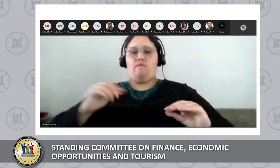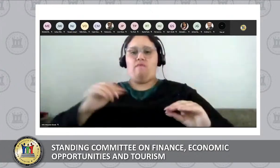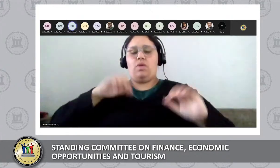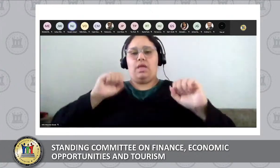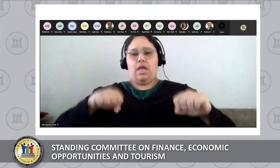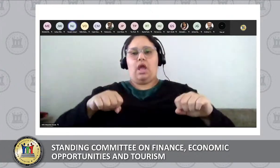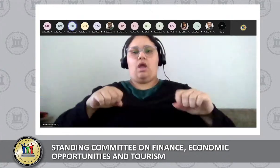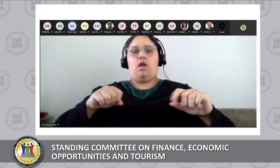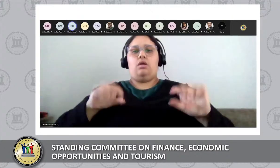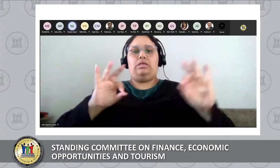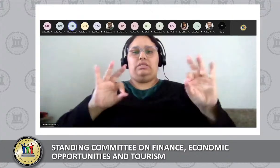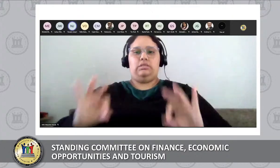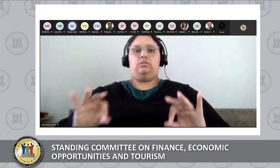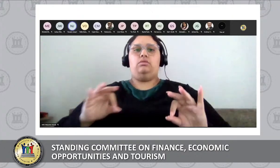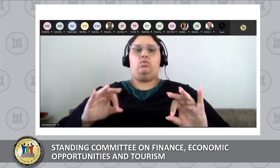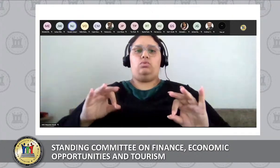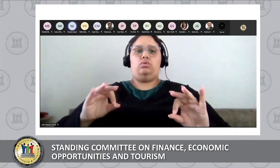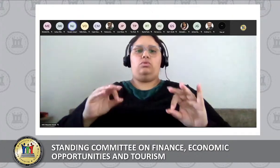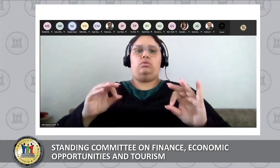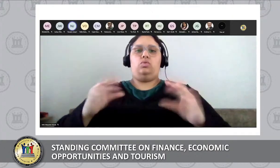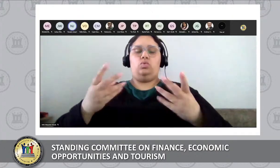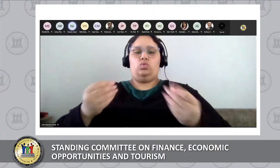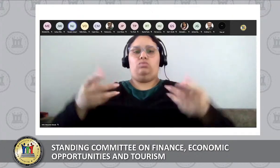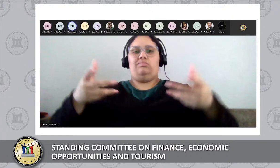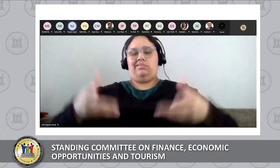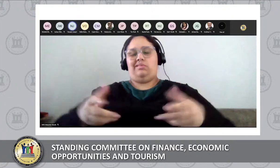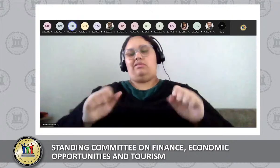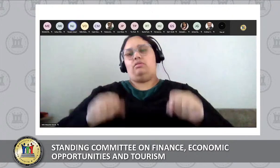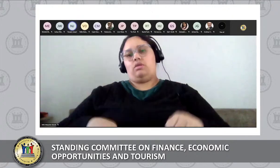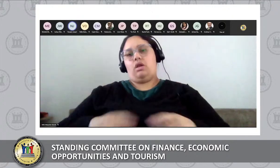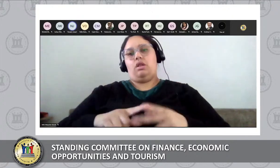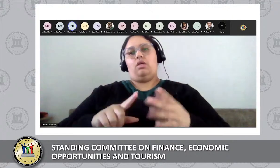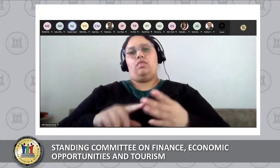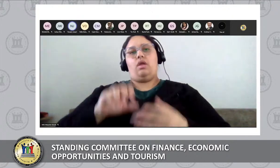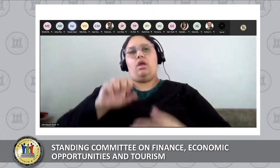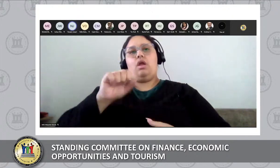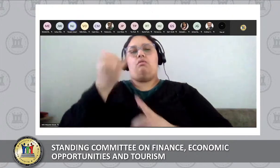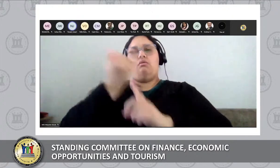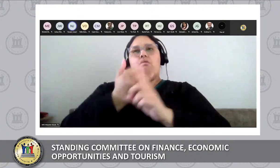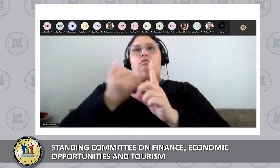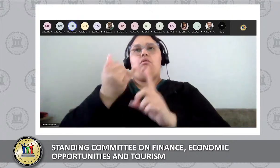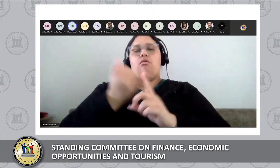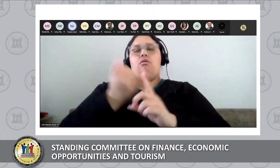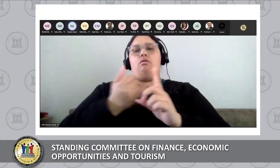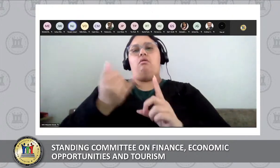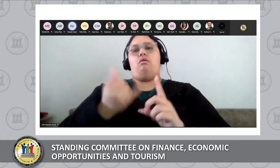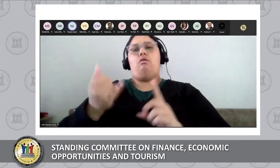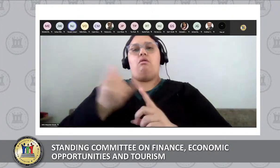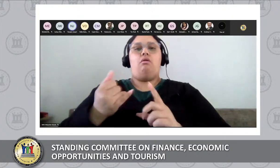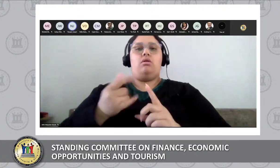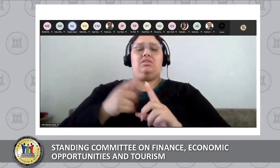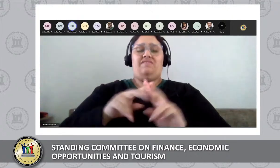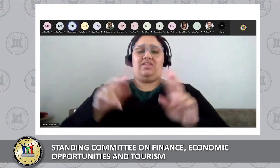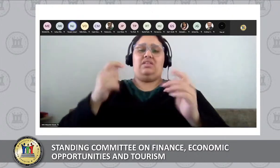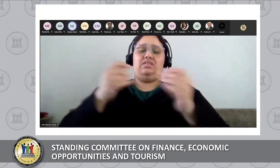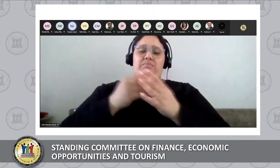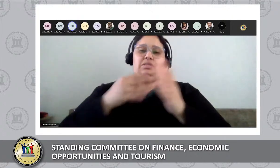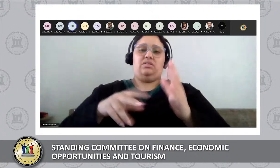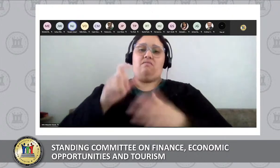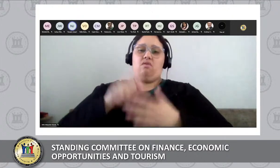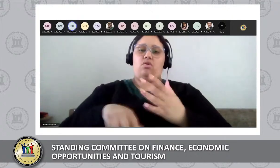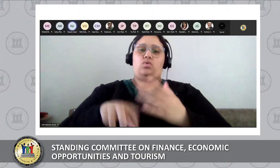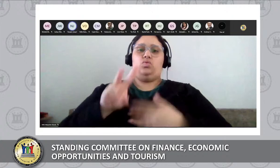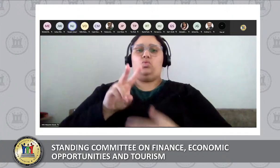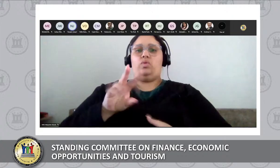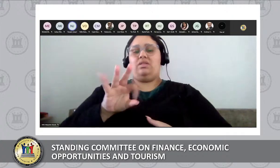arrest those imports. With respect to artisans, and again, it's very expensive. It costs about